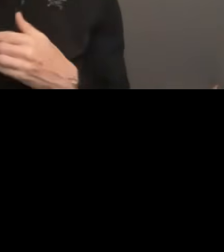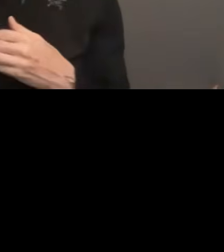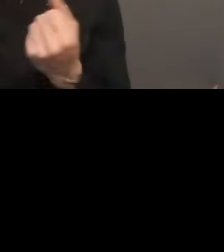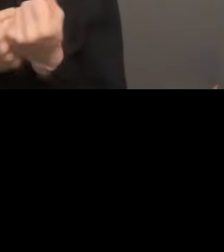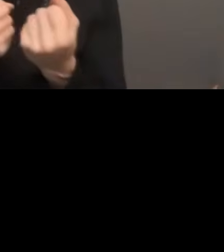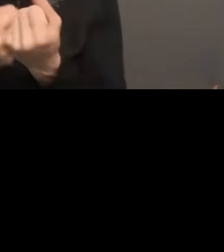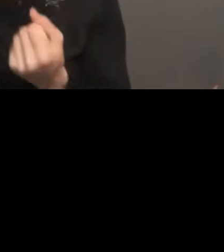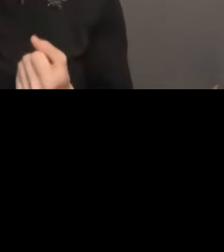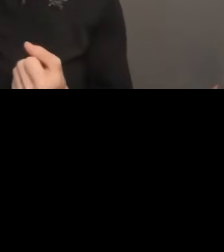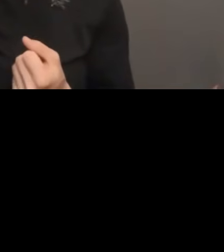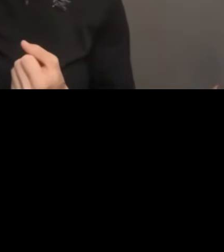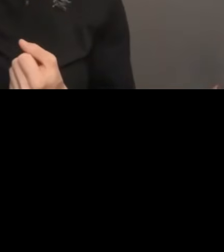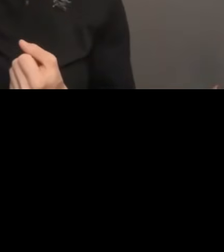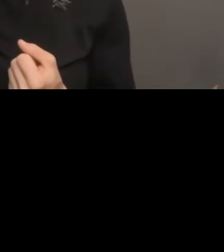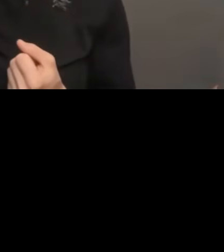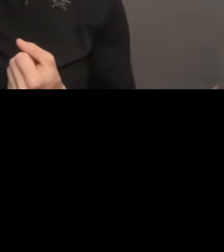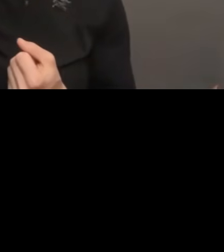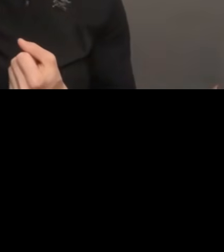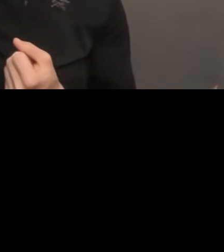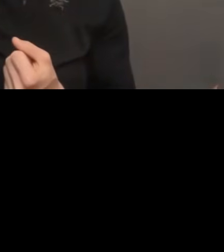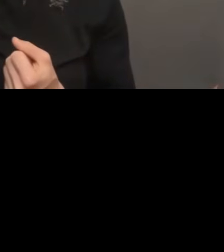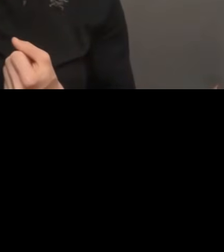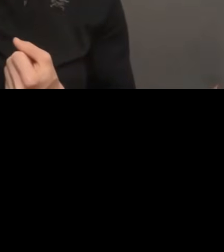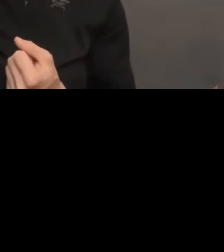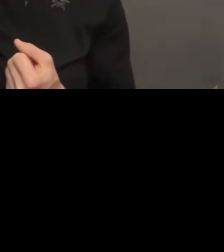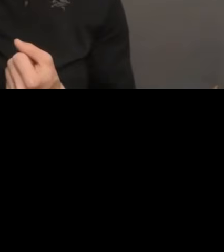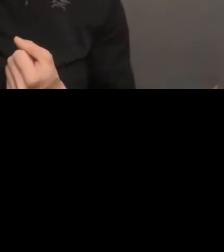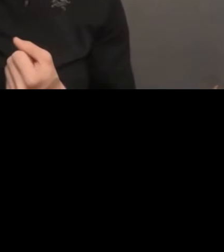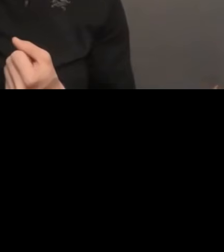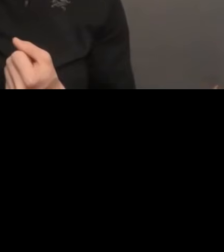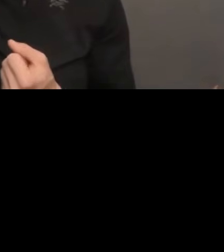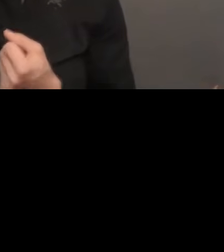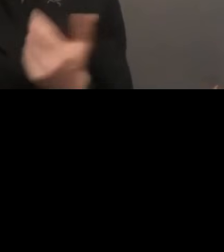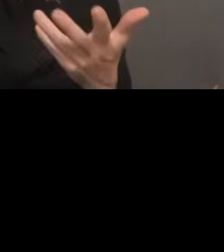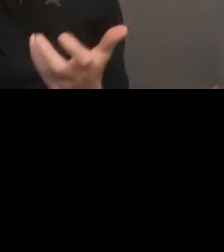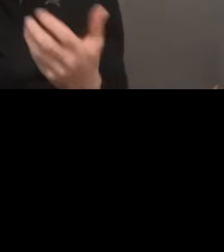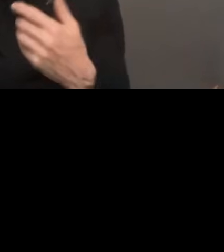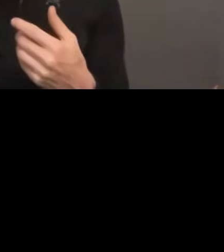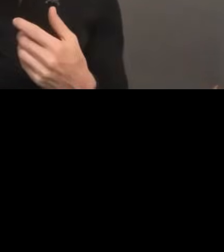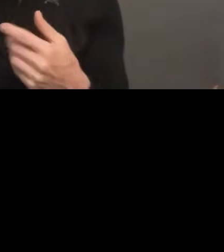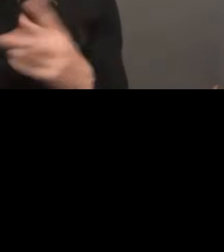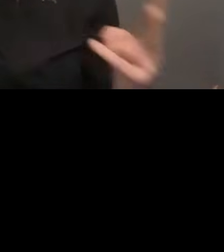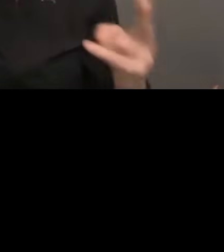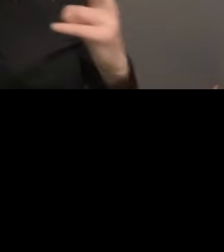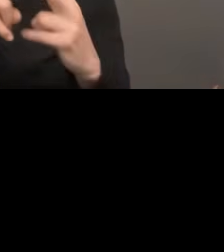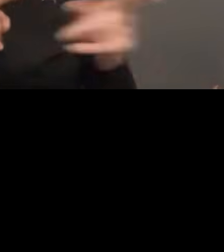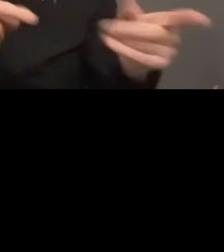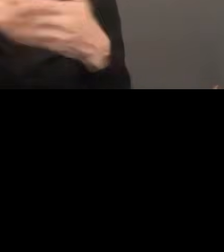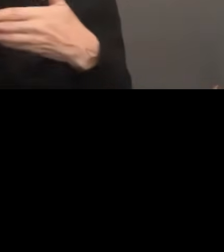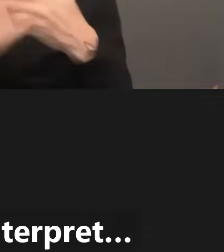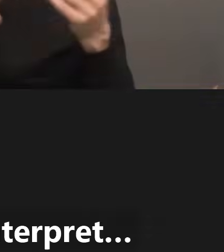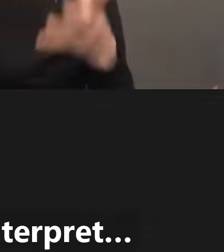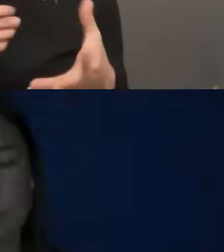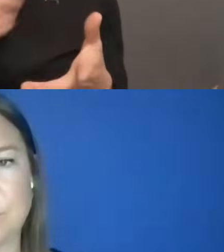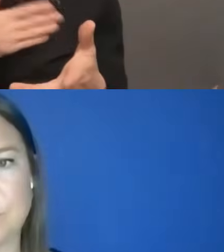at nauticalarch.org. And if possible, if you want to volunteer and we can pair you up with a project director, we're